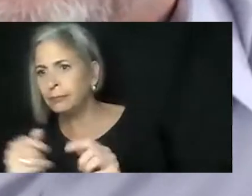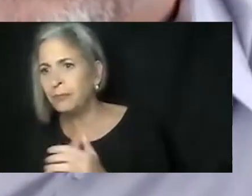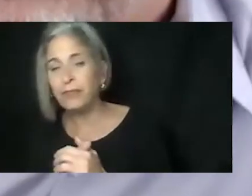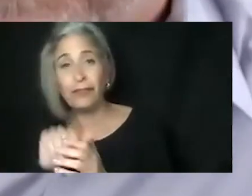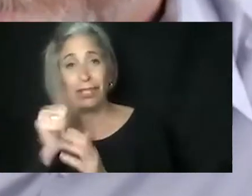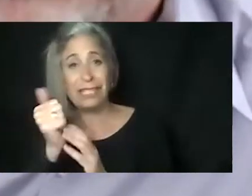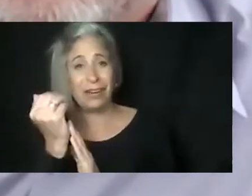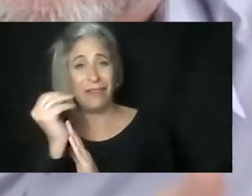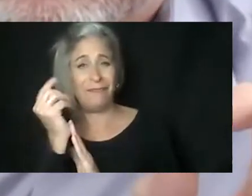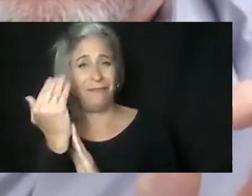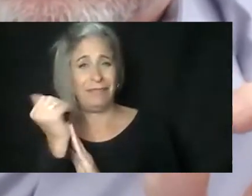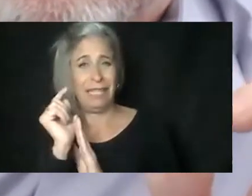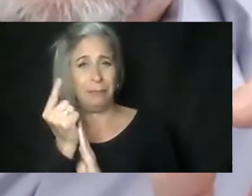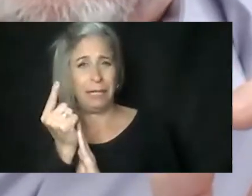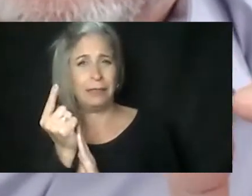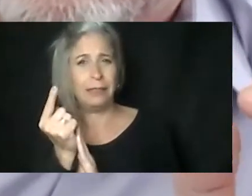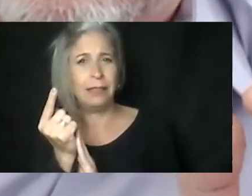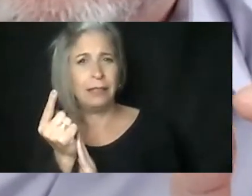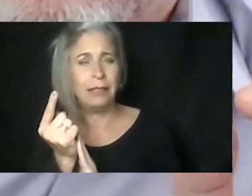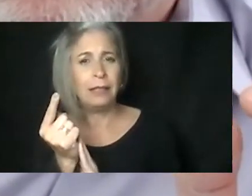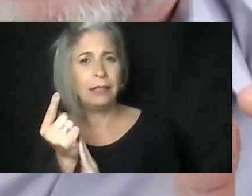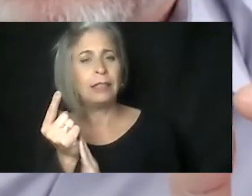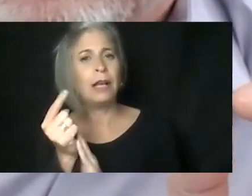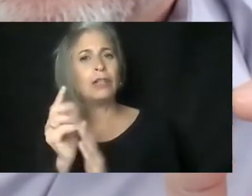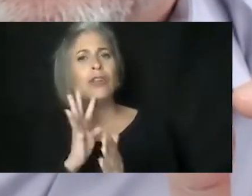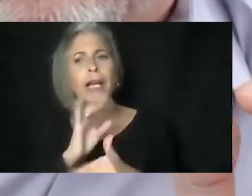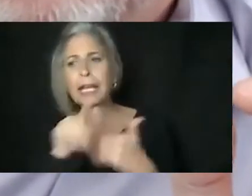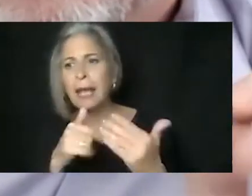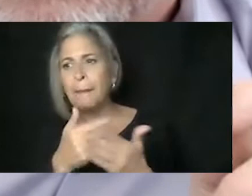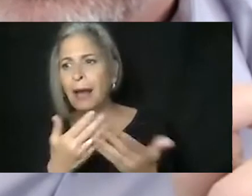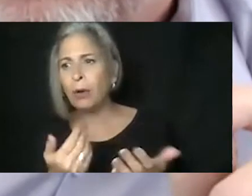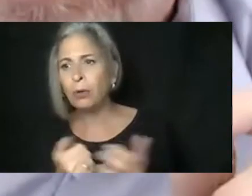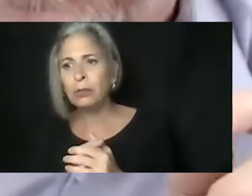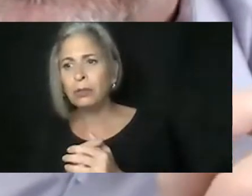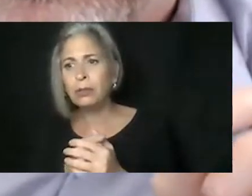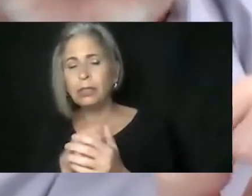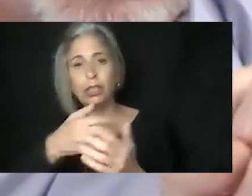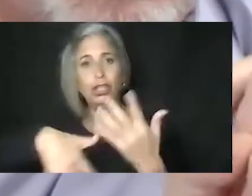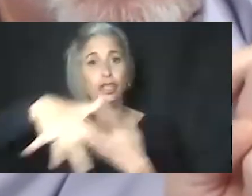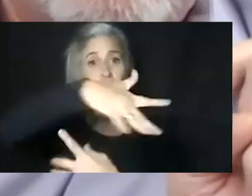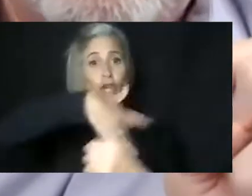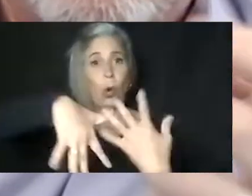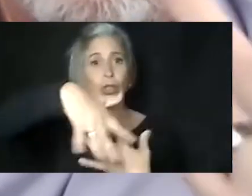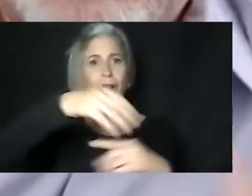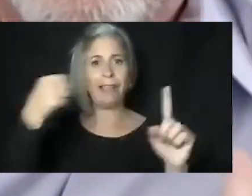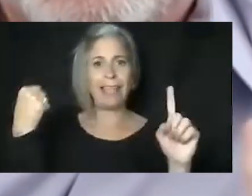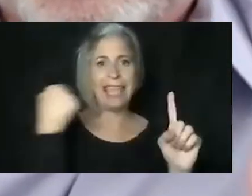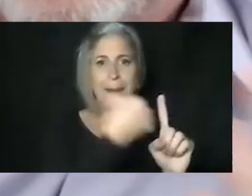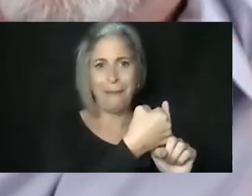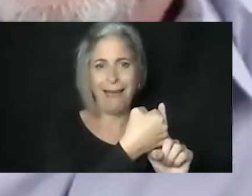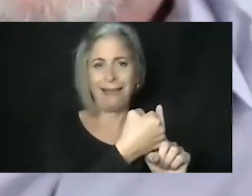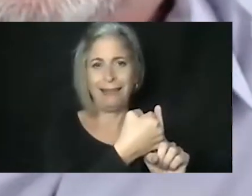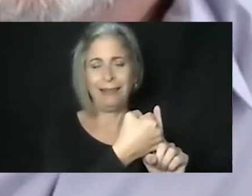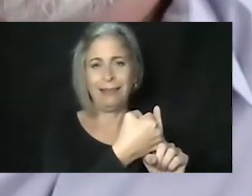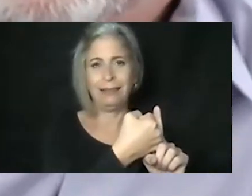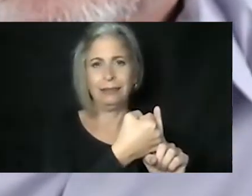10 or 15 minutes or so, really towards talking about social impact. And, you mentioned,